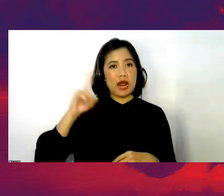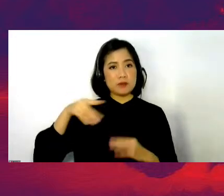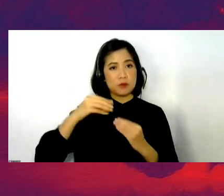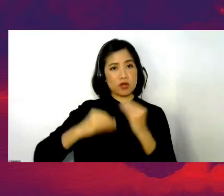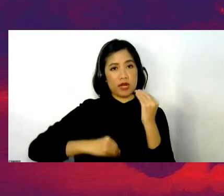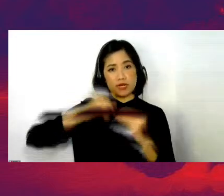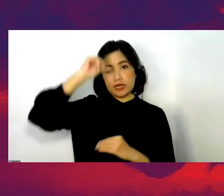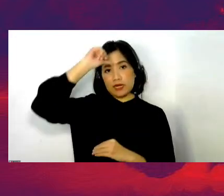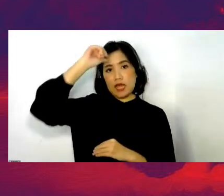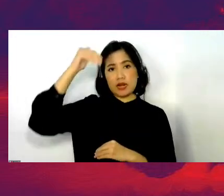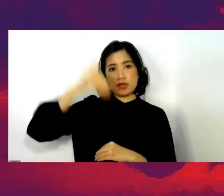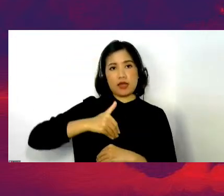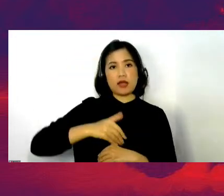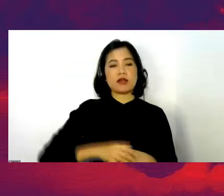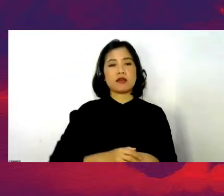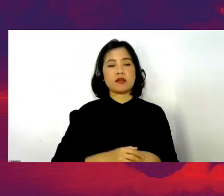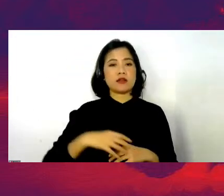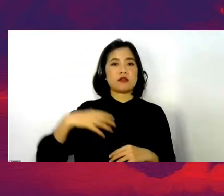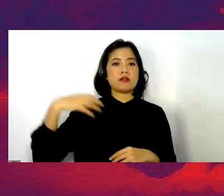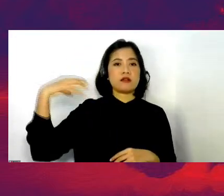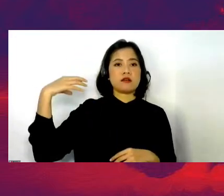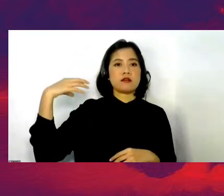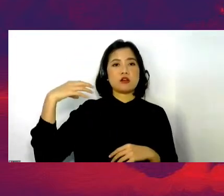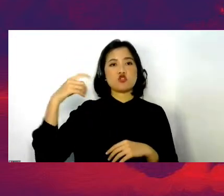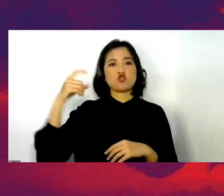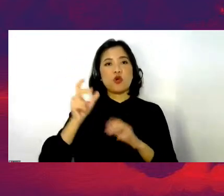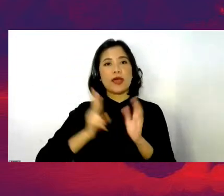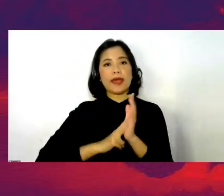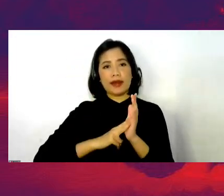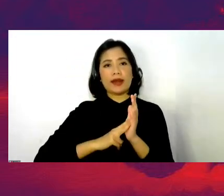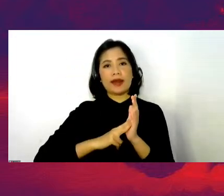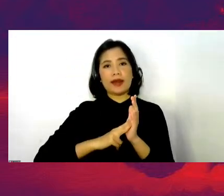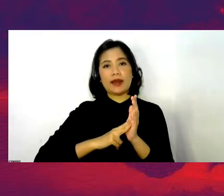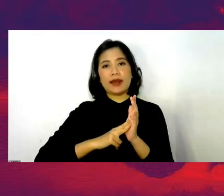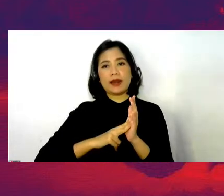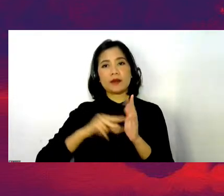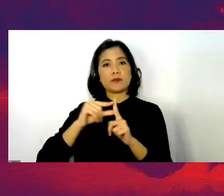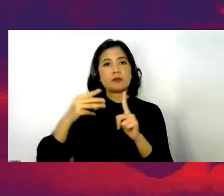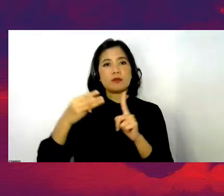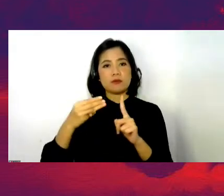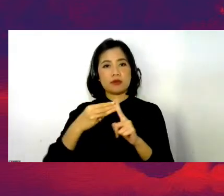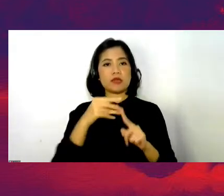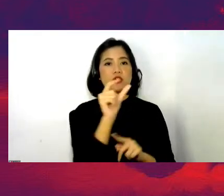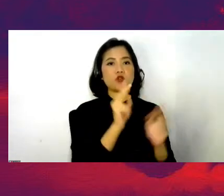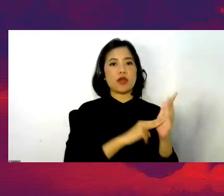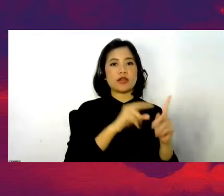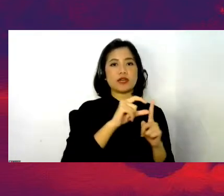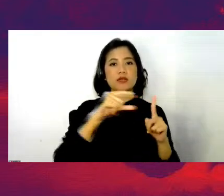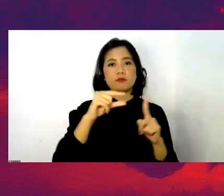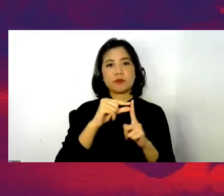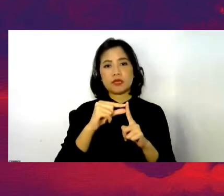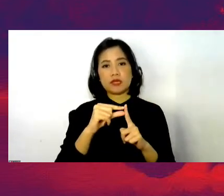of measures. And what you do is you take this matrix, just like we did with the vector, and look at its average.